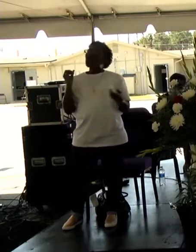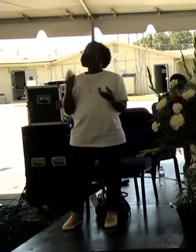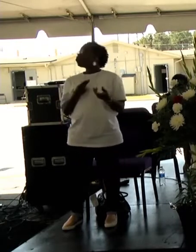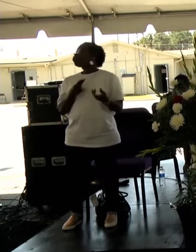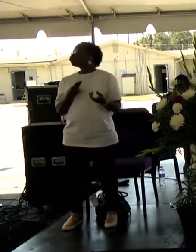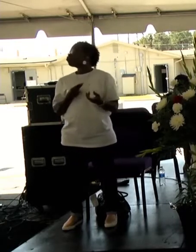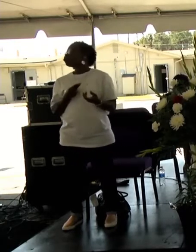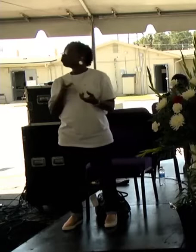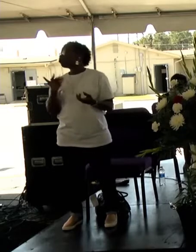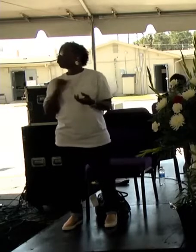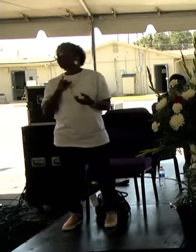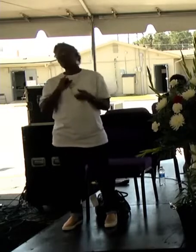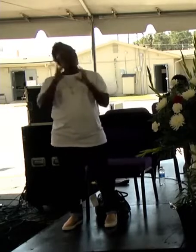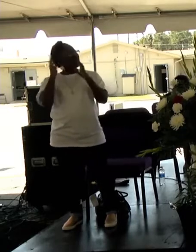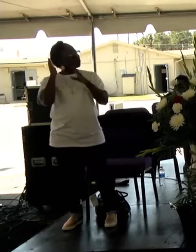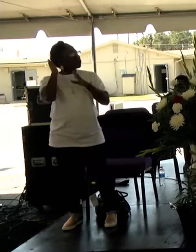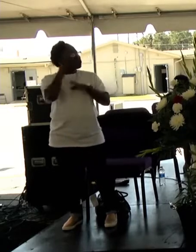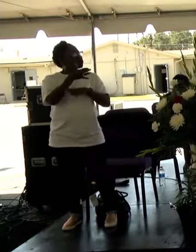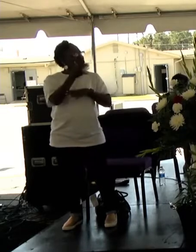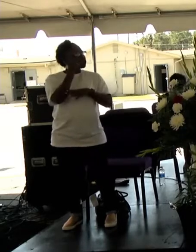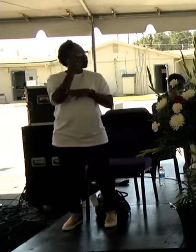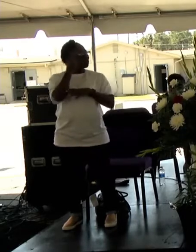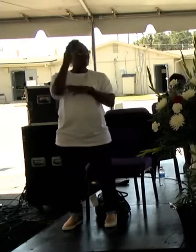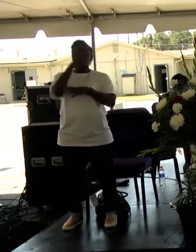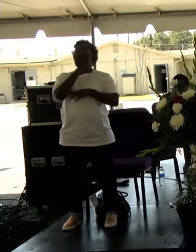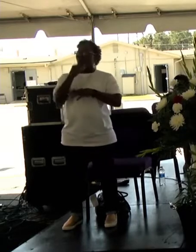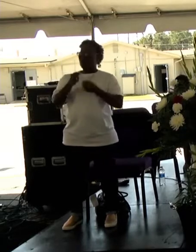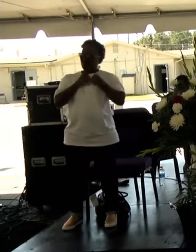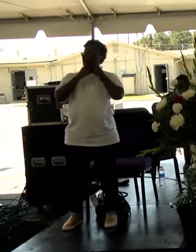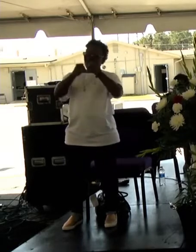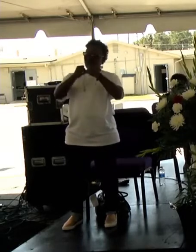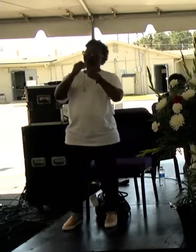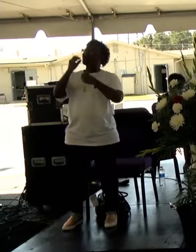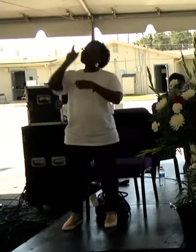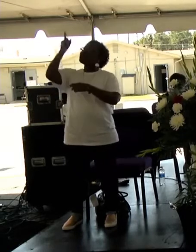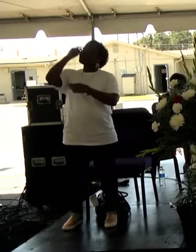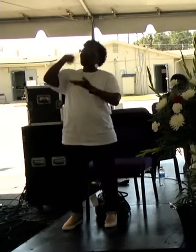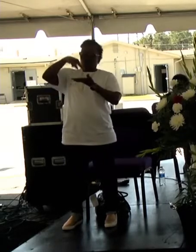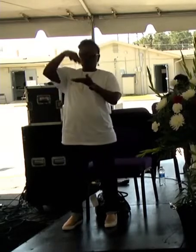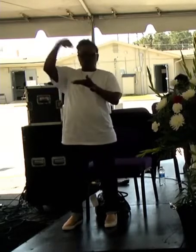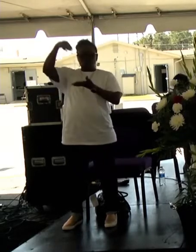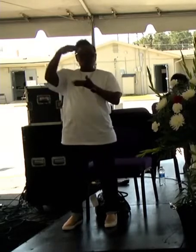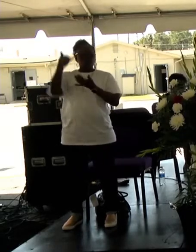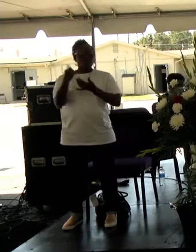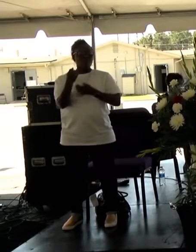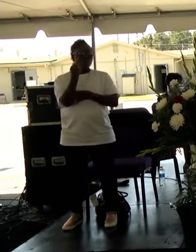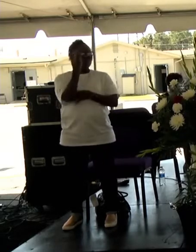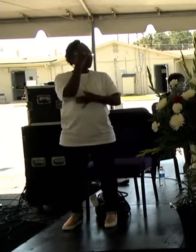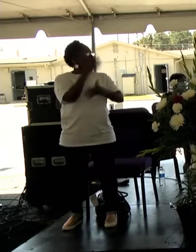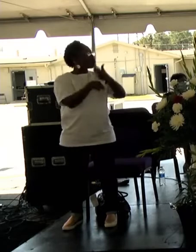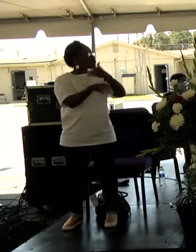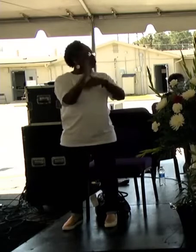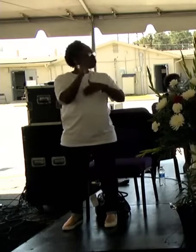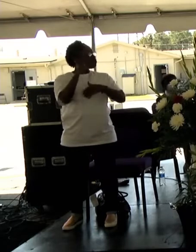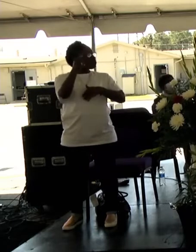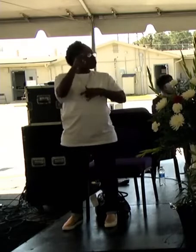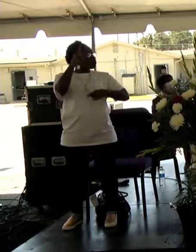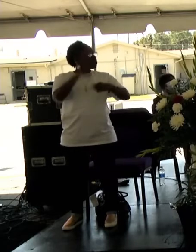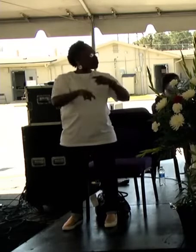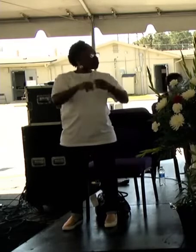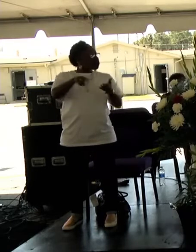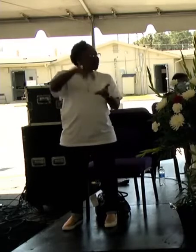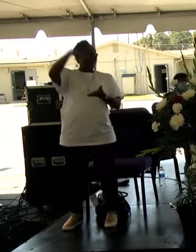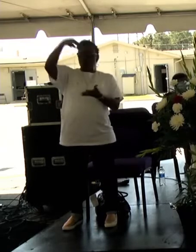oh, that I may know him in the power of his resurrection. Now understand something. He could not